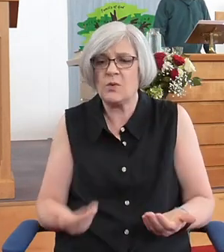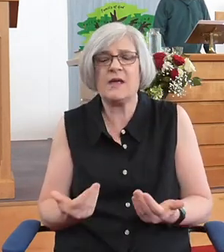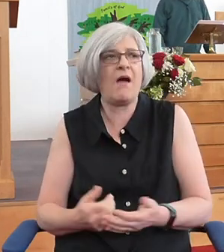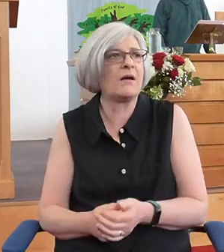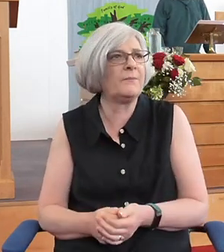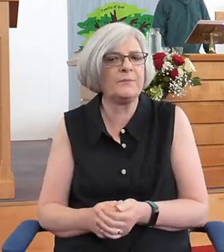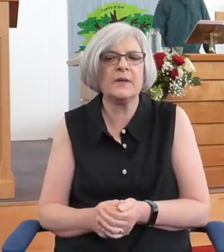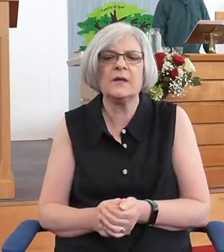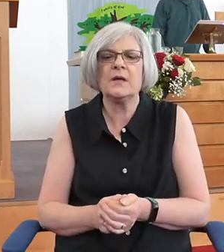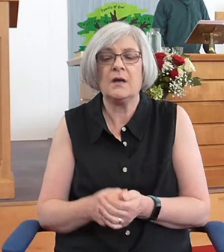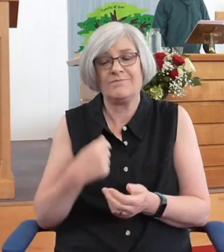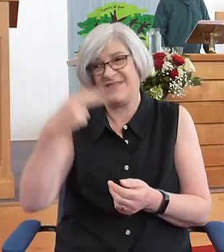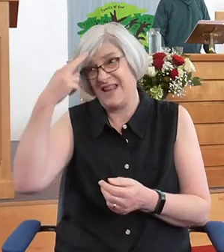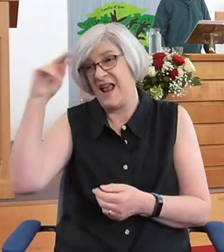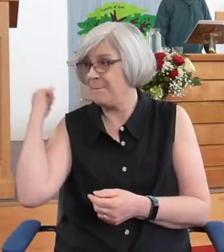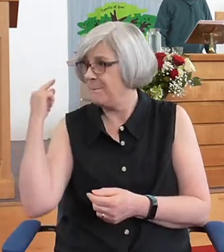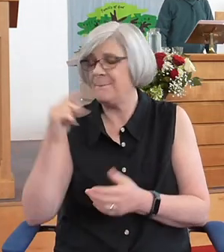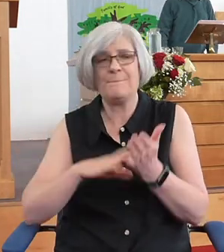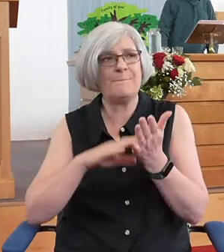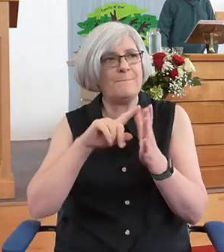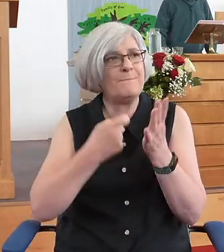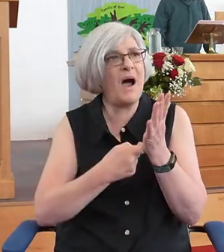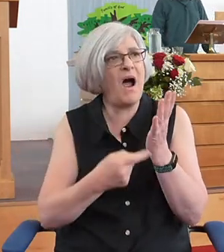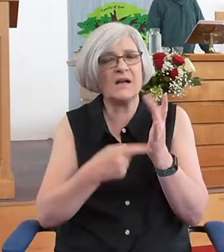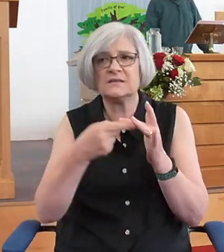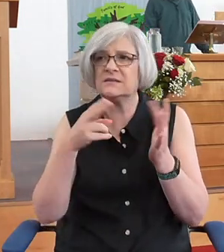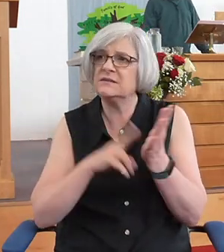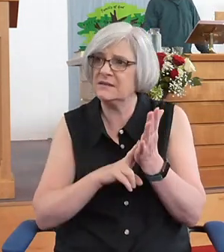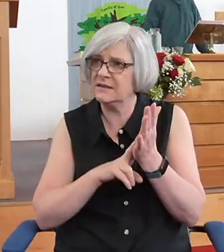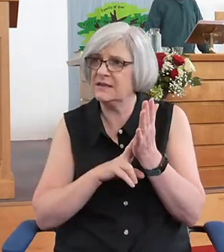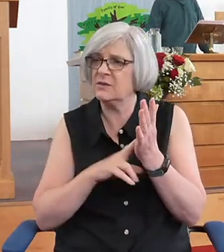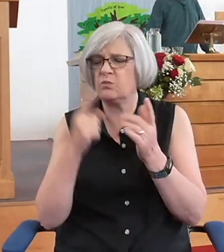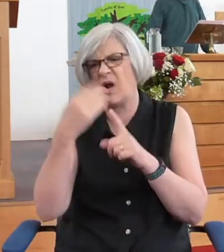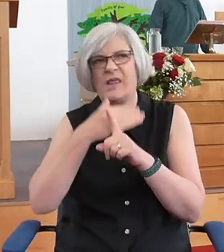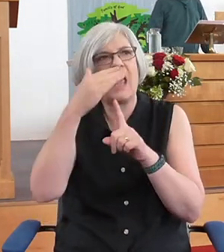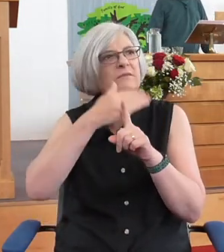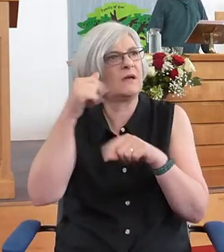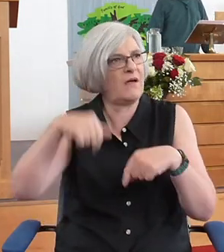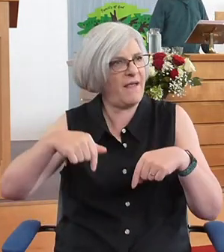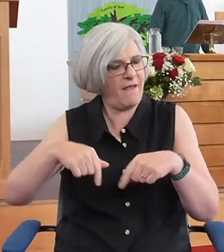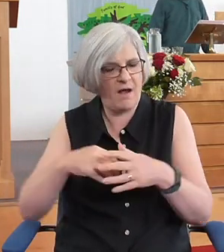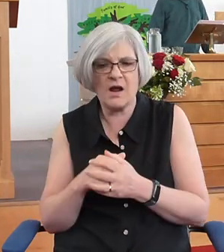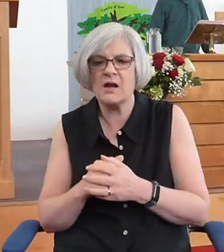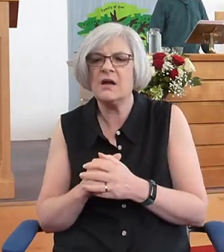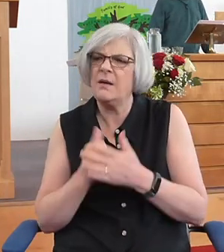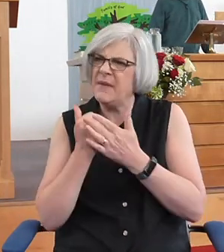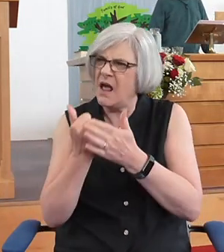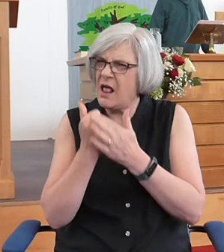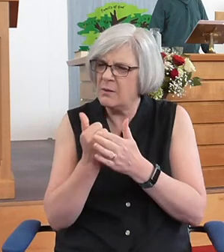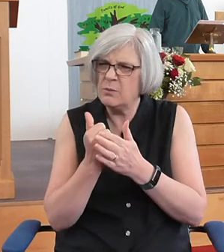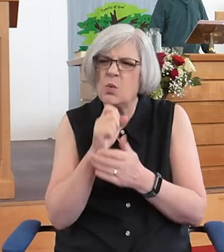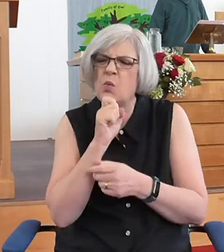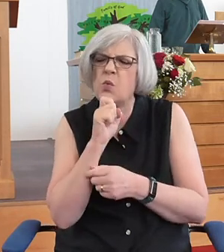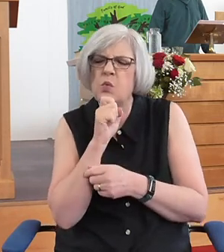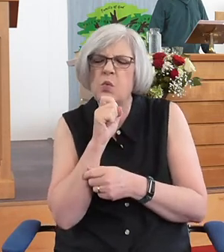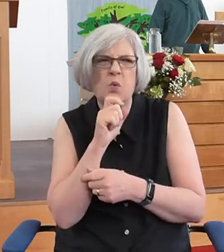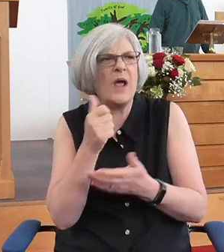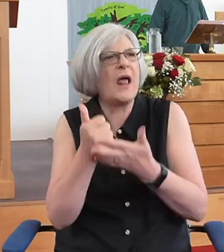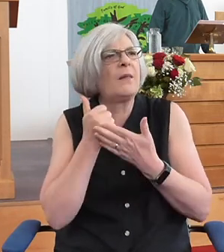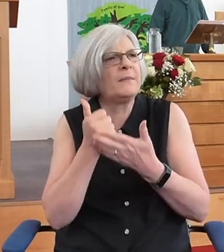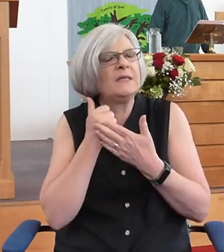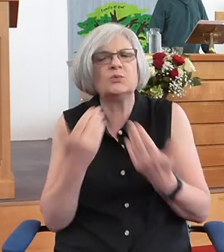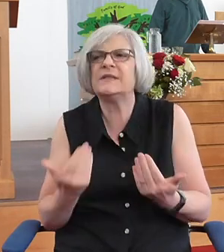My name's Martin Russell. I'm one of the elders in Claremont here, and I'll be helped in the service today by Miriam Murphy, who's taking